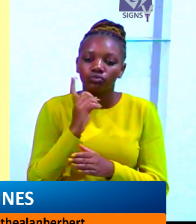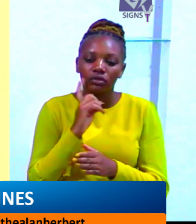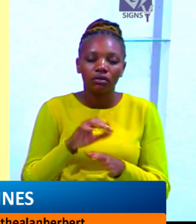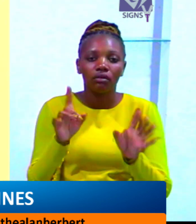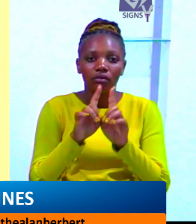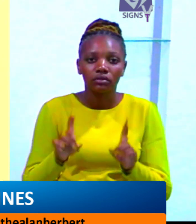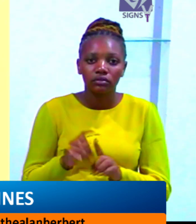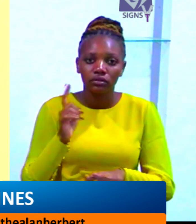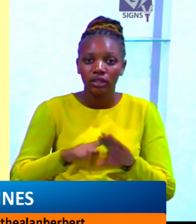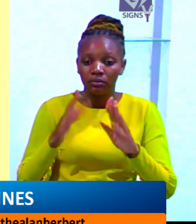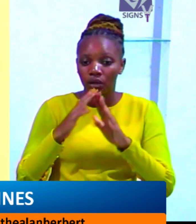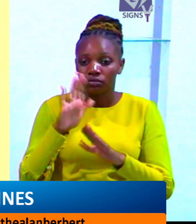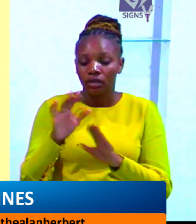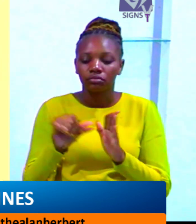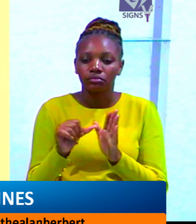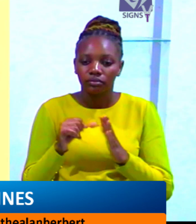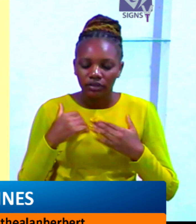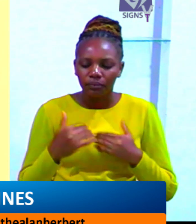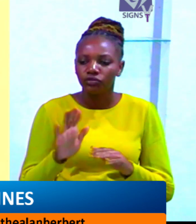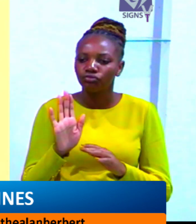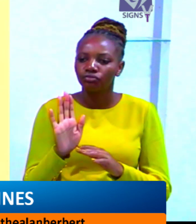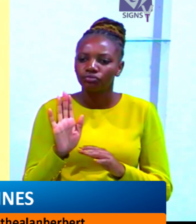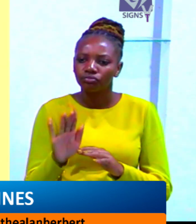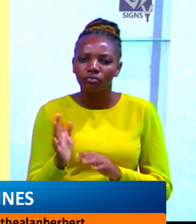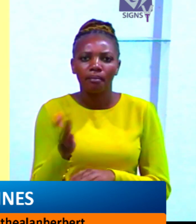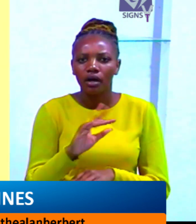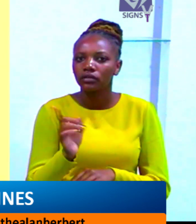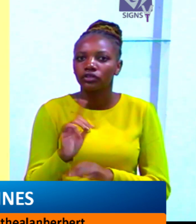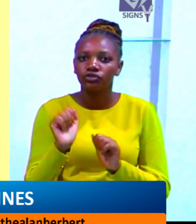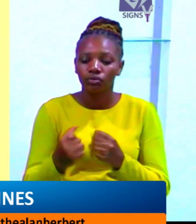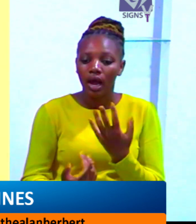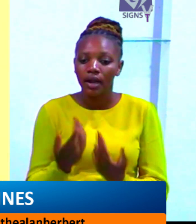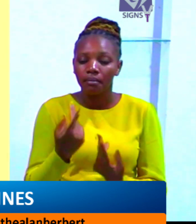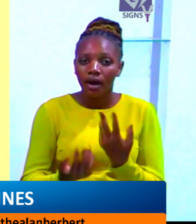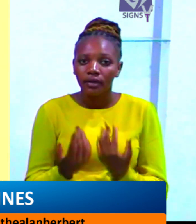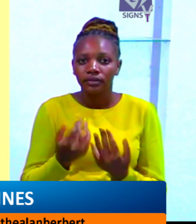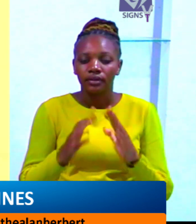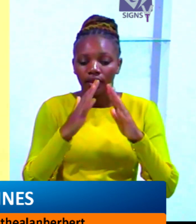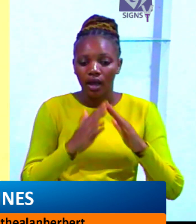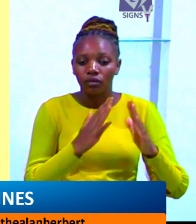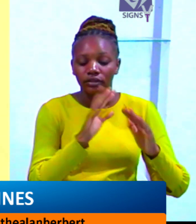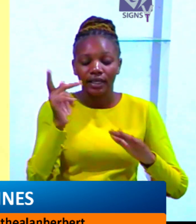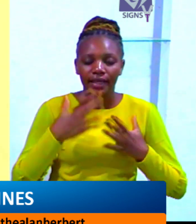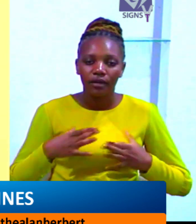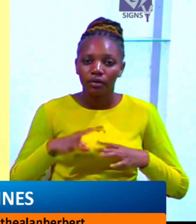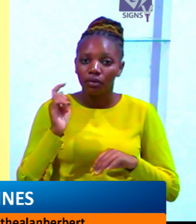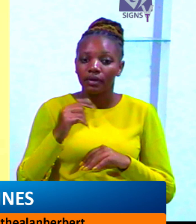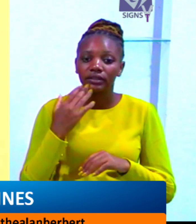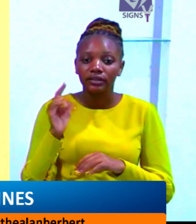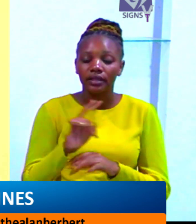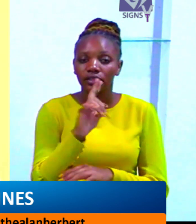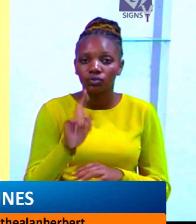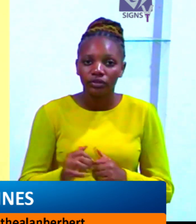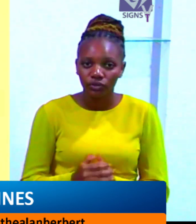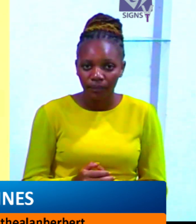house drips, you don't go and switch it back on. You can burn the house. Kenyans must answer this question. Has G2G been